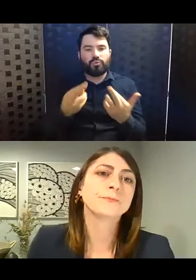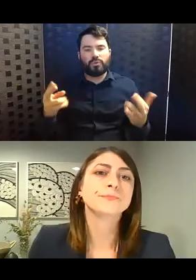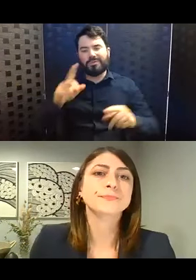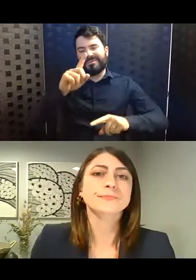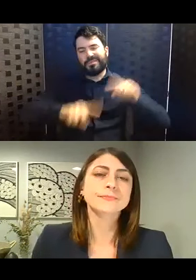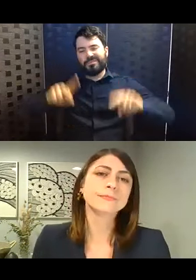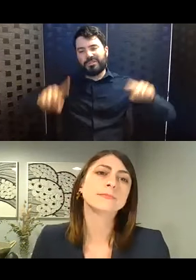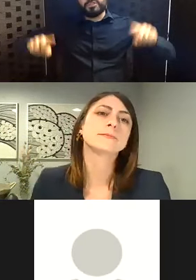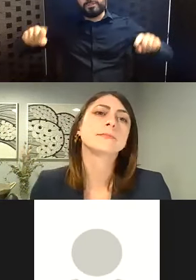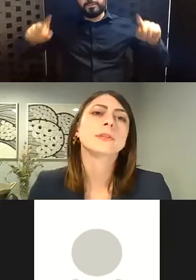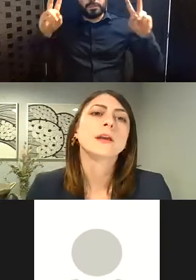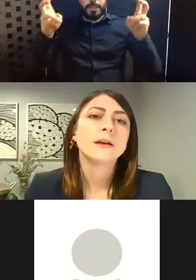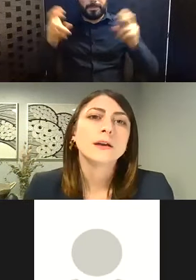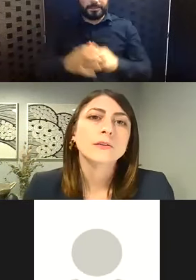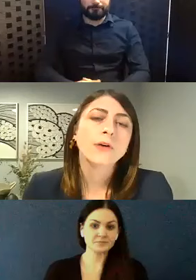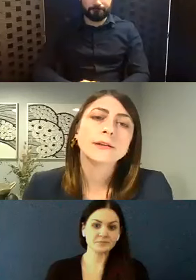slide.